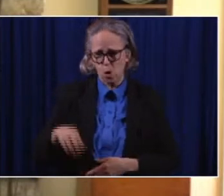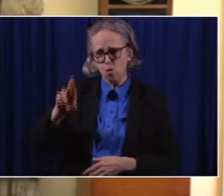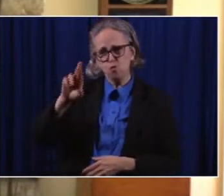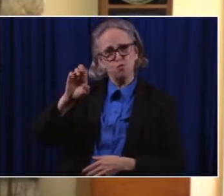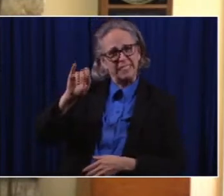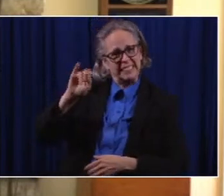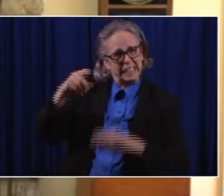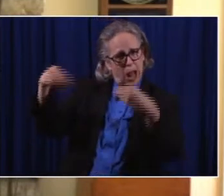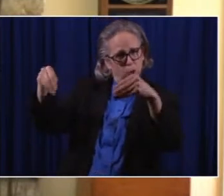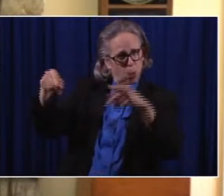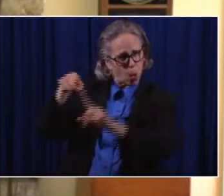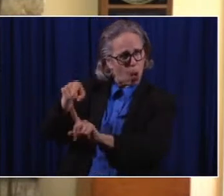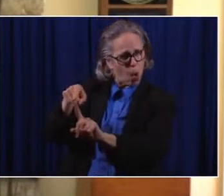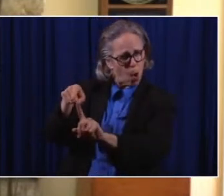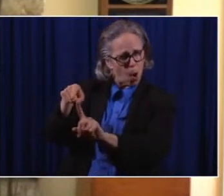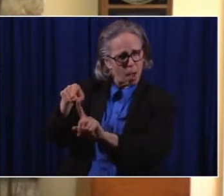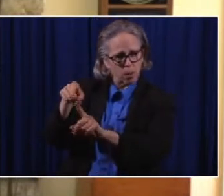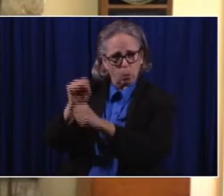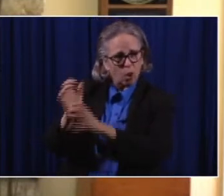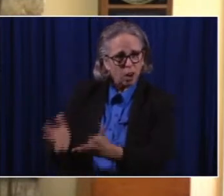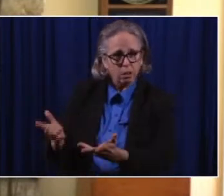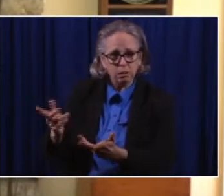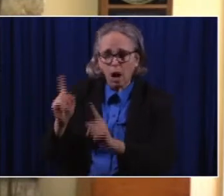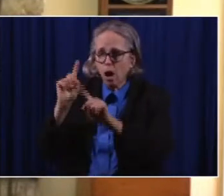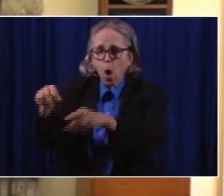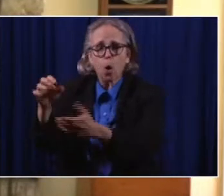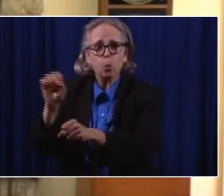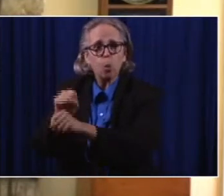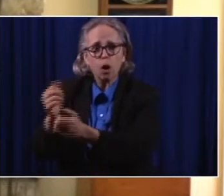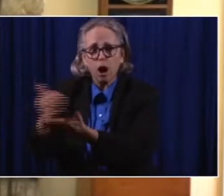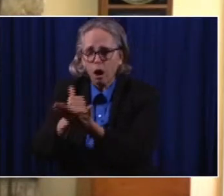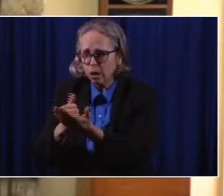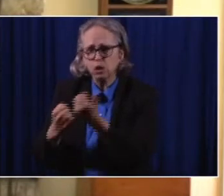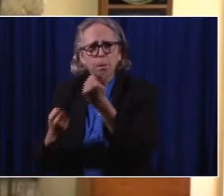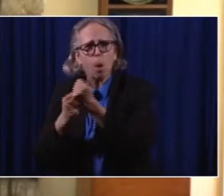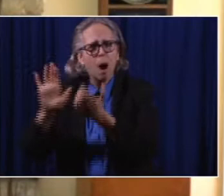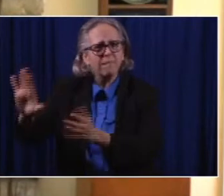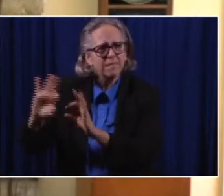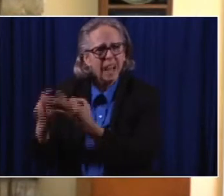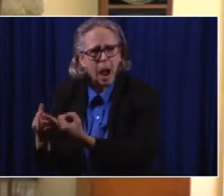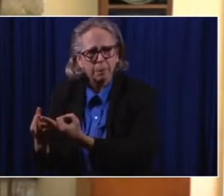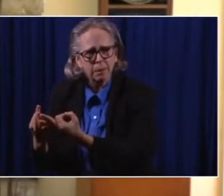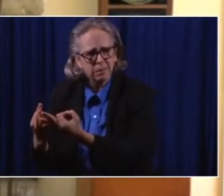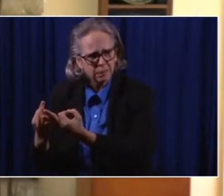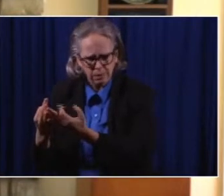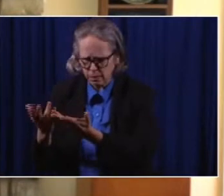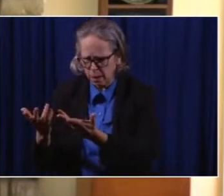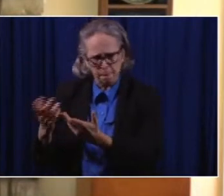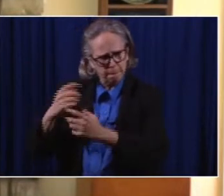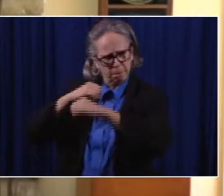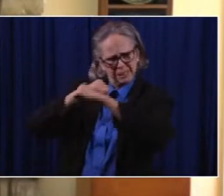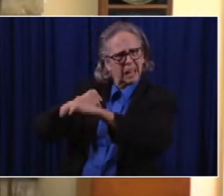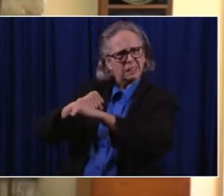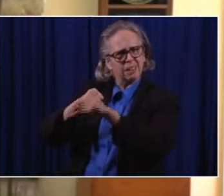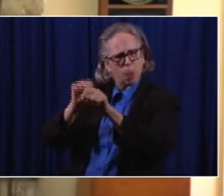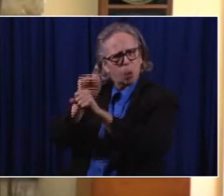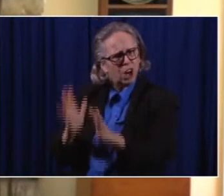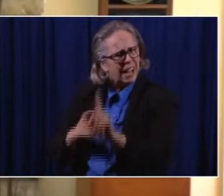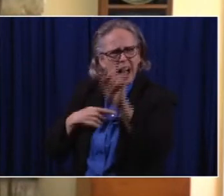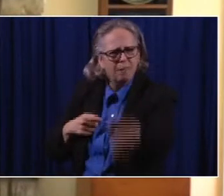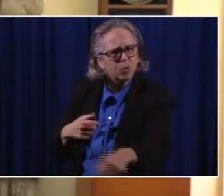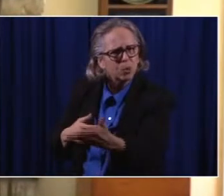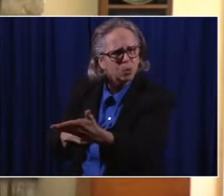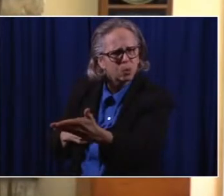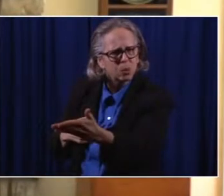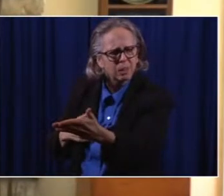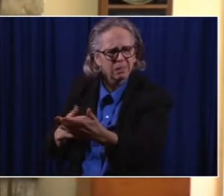be protected. It's equally important for someone who's going out shopping that they know that no matter what store